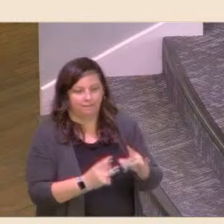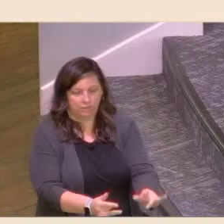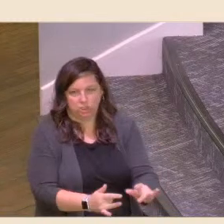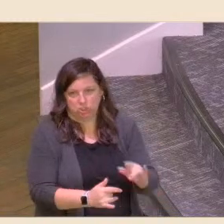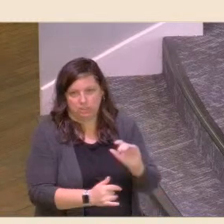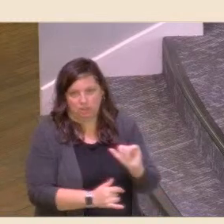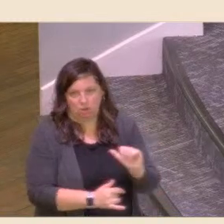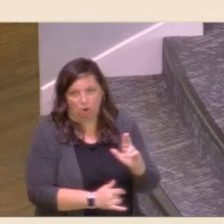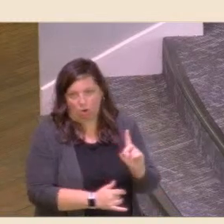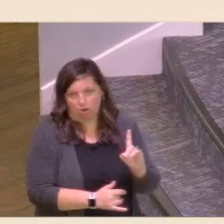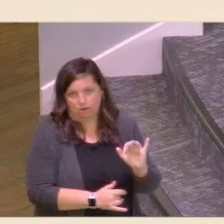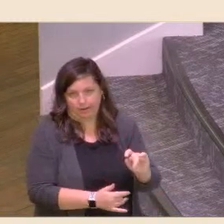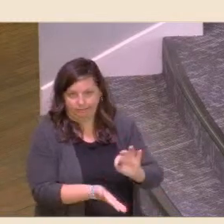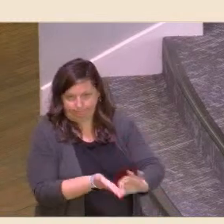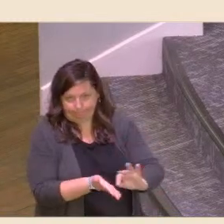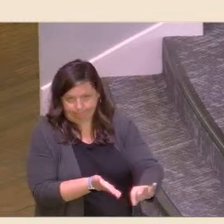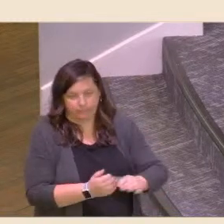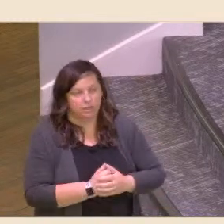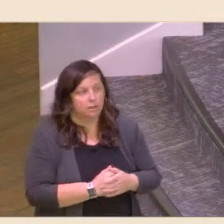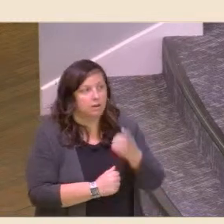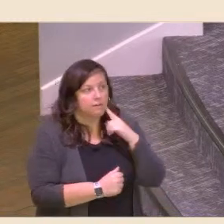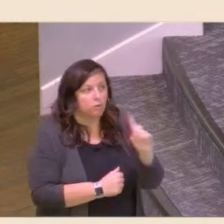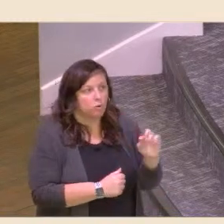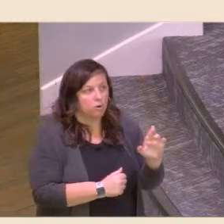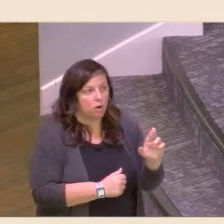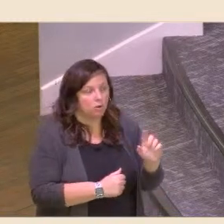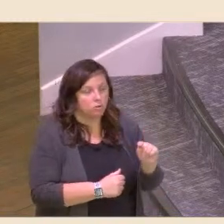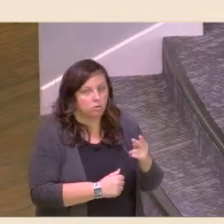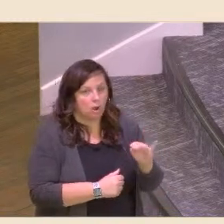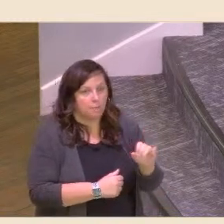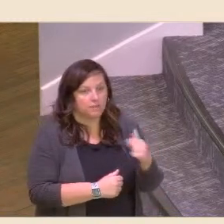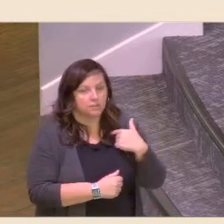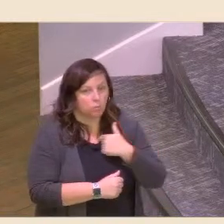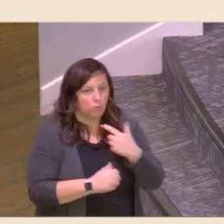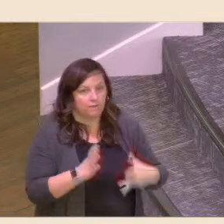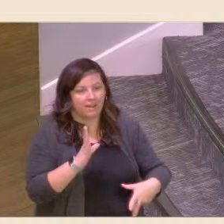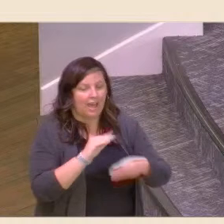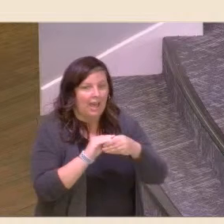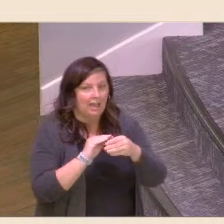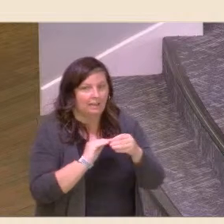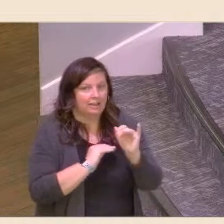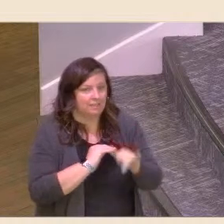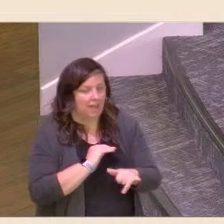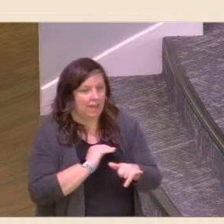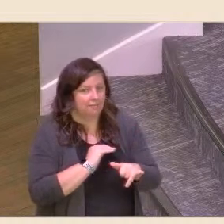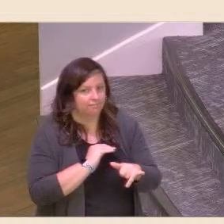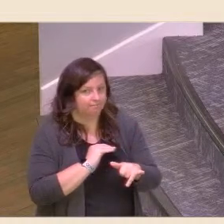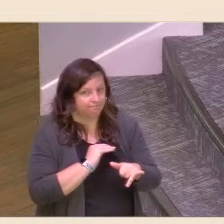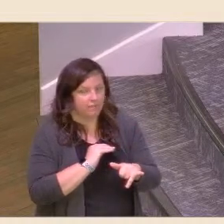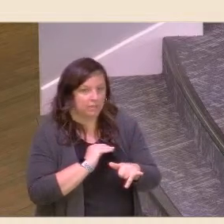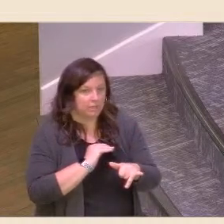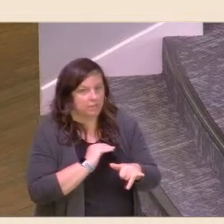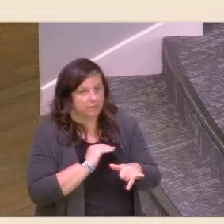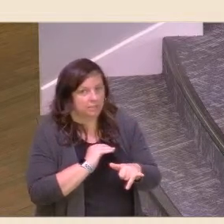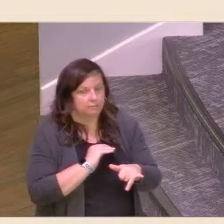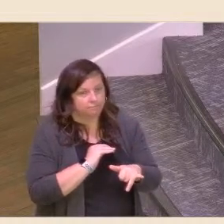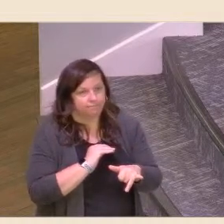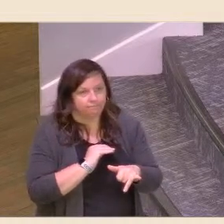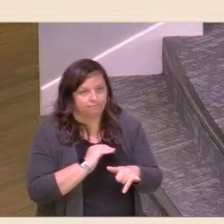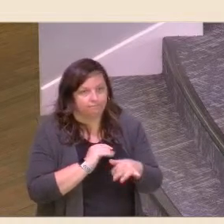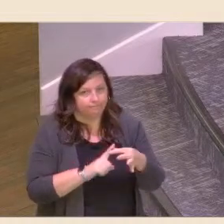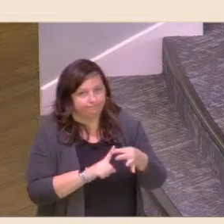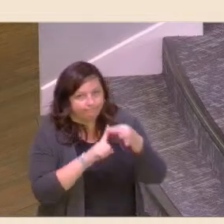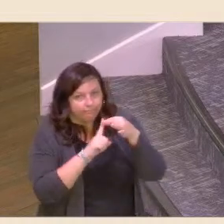For Dr. Thomas, we did add a contingency this year. We had room for additional money in case the